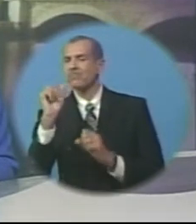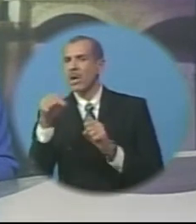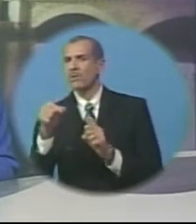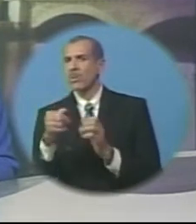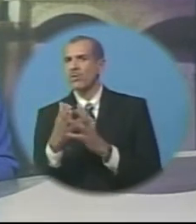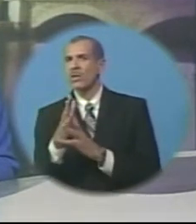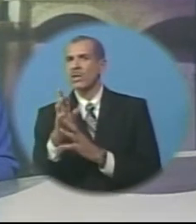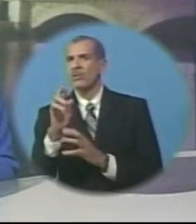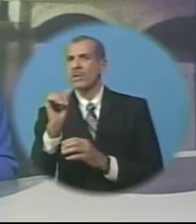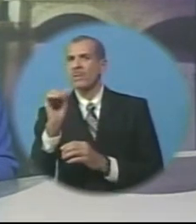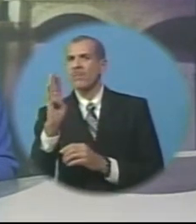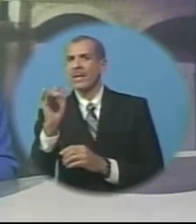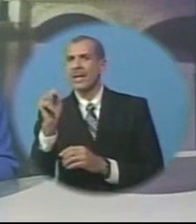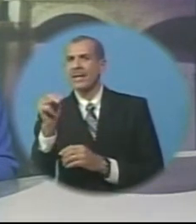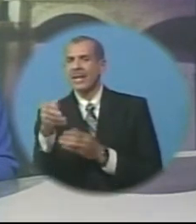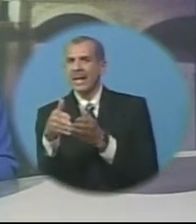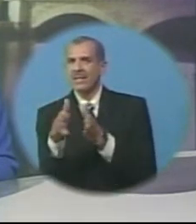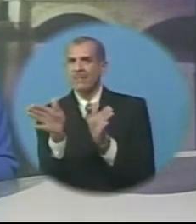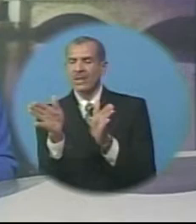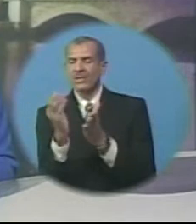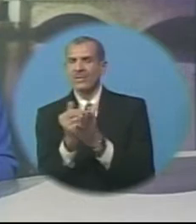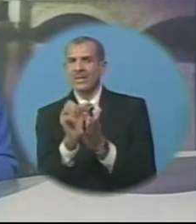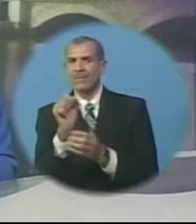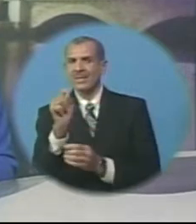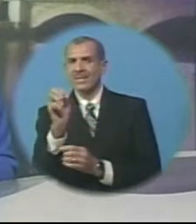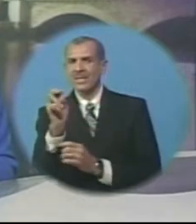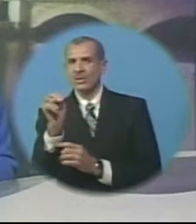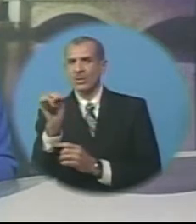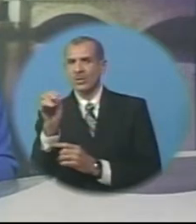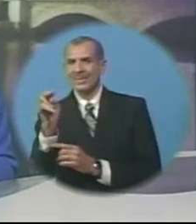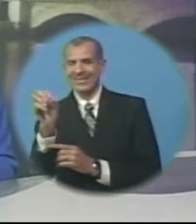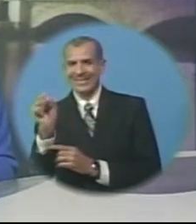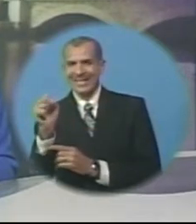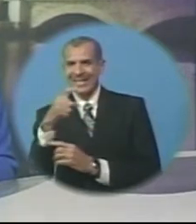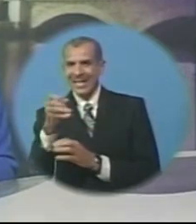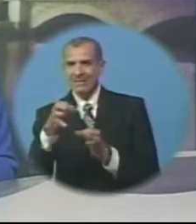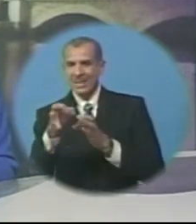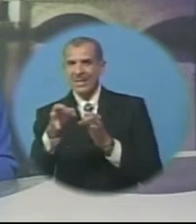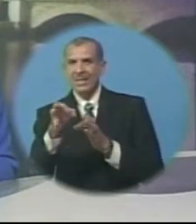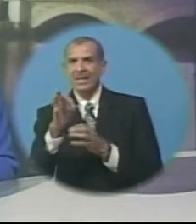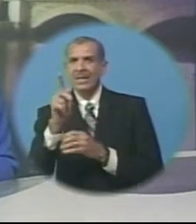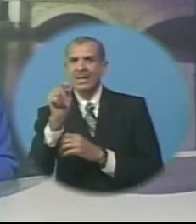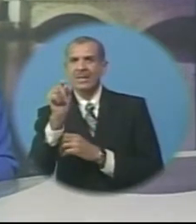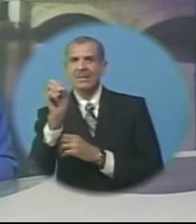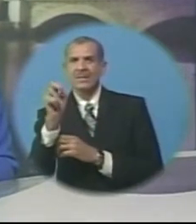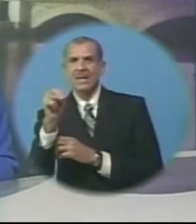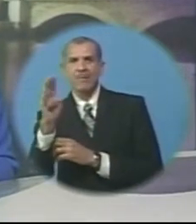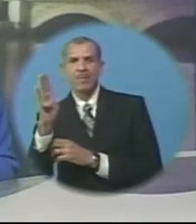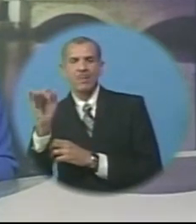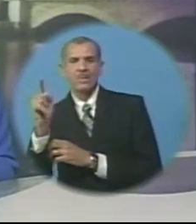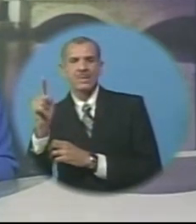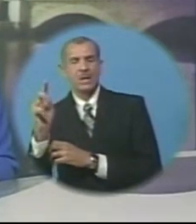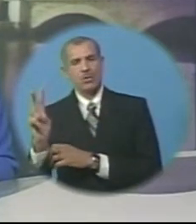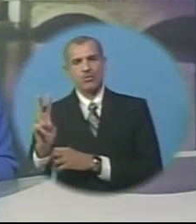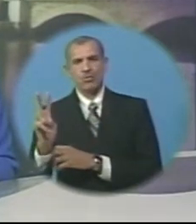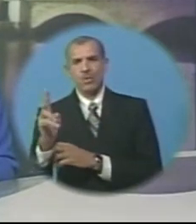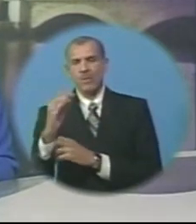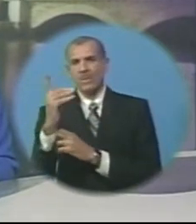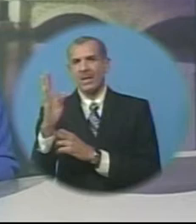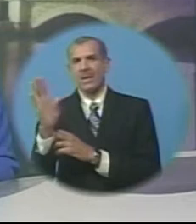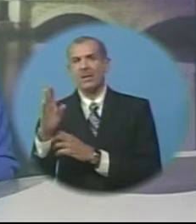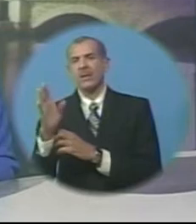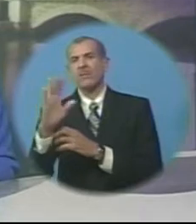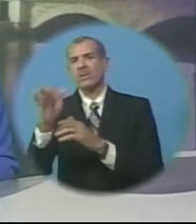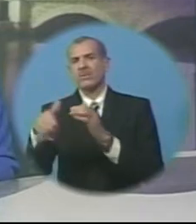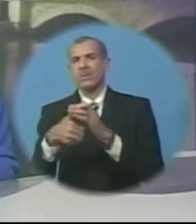the rebranding and expansion of some stations. He explained that the Curtains and Barbary service stations are the 2 outlets that have been brought under